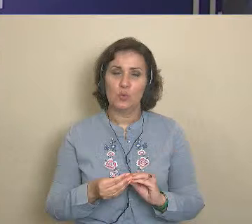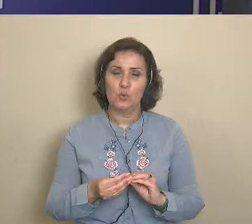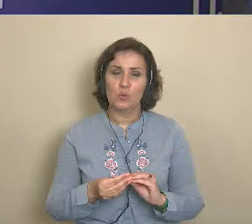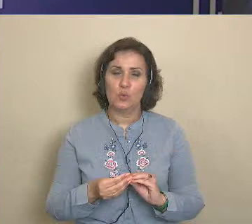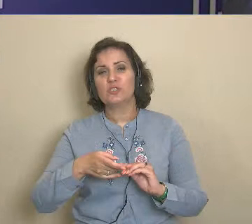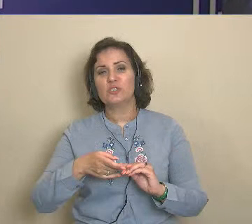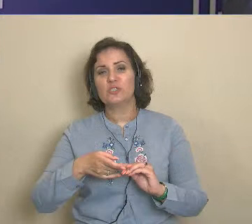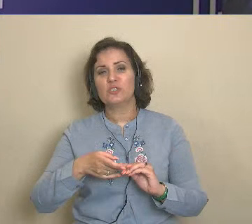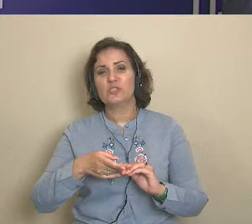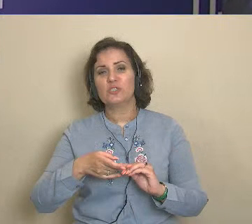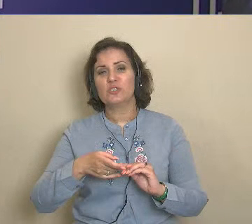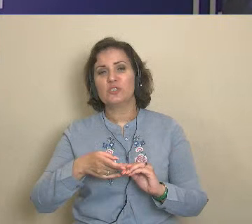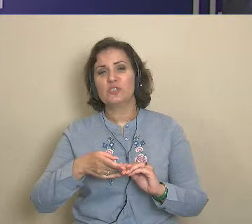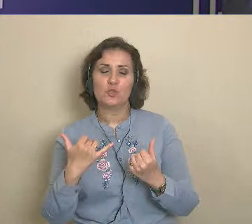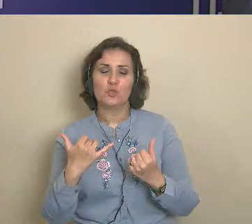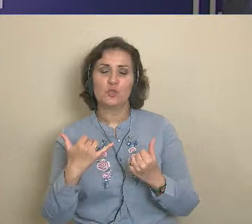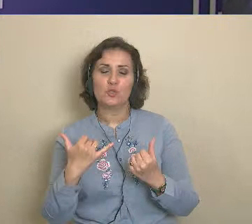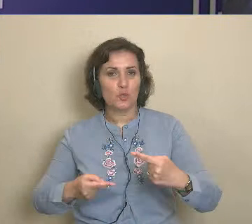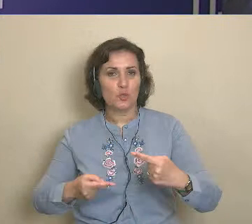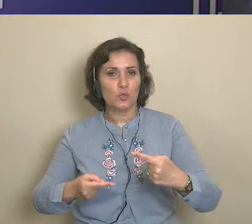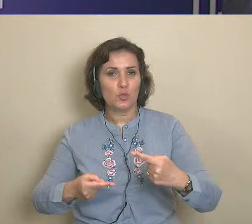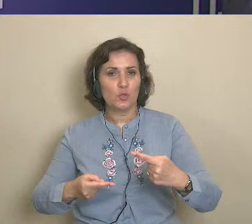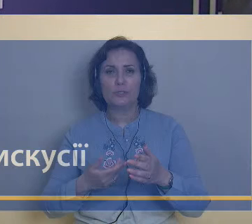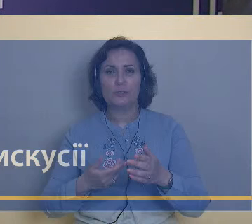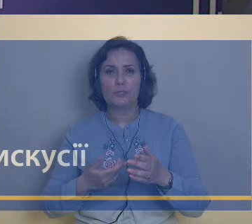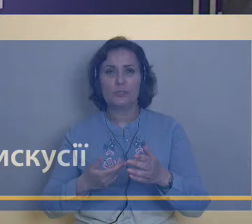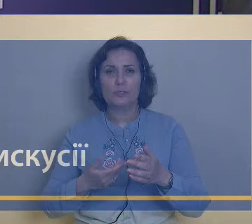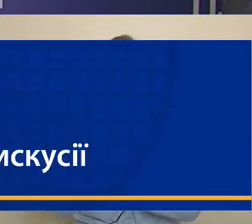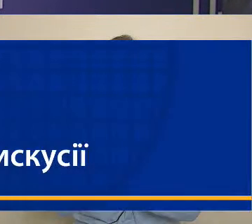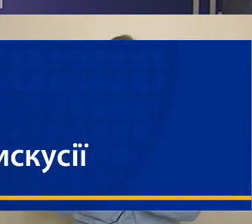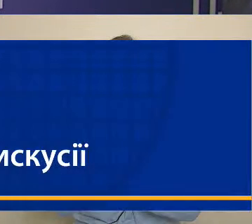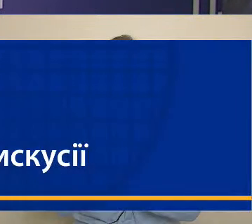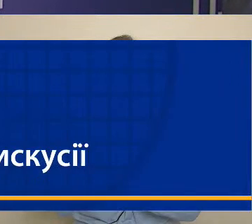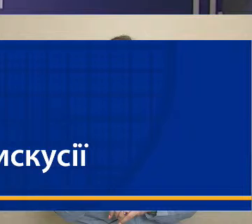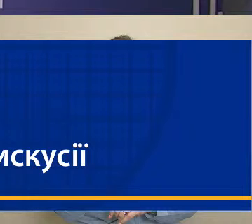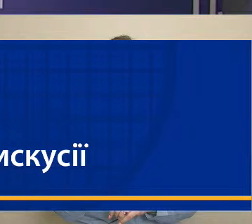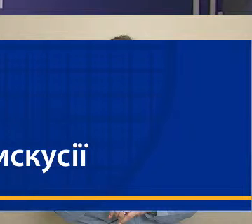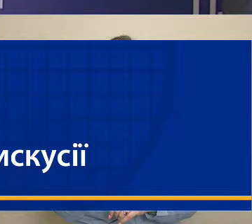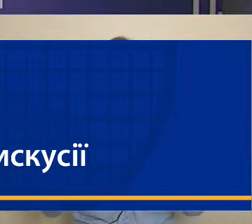telling, of the tabulation of the